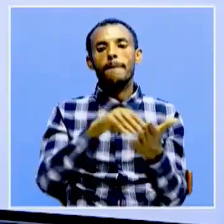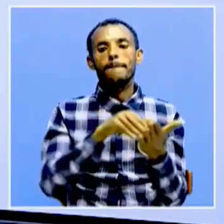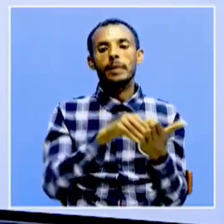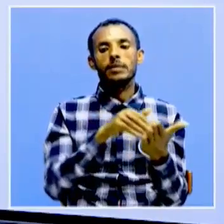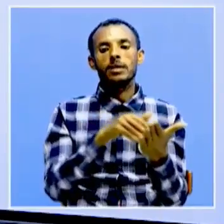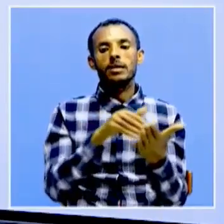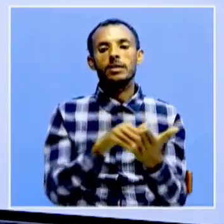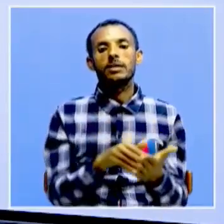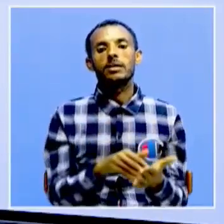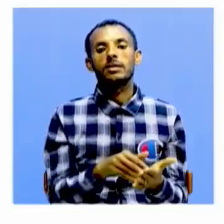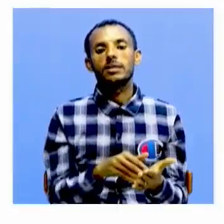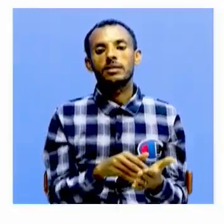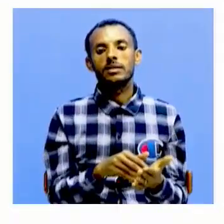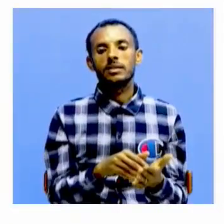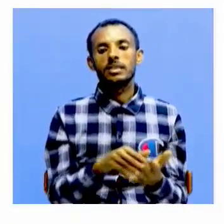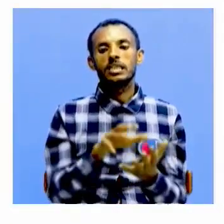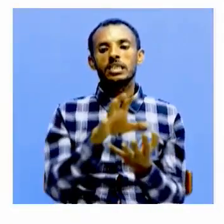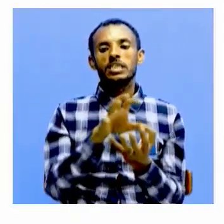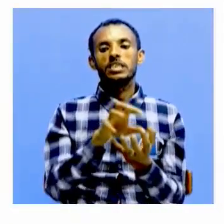cheese,